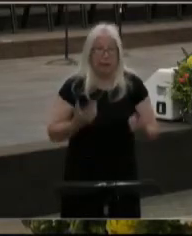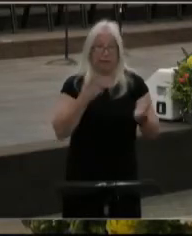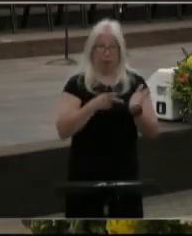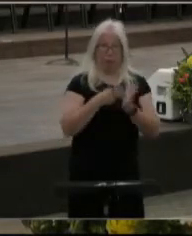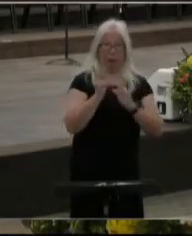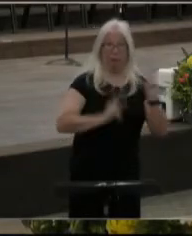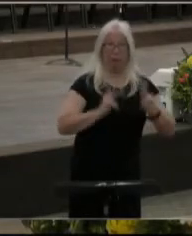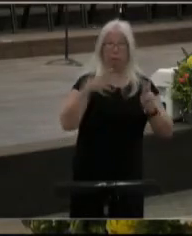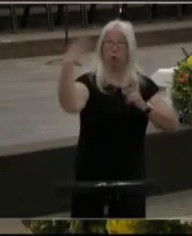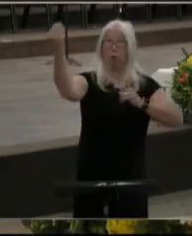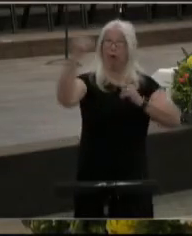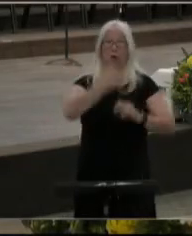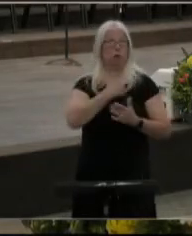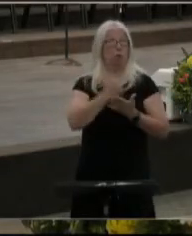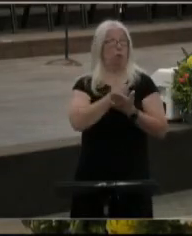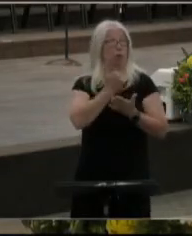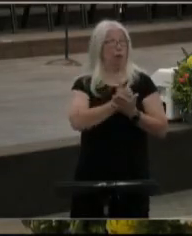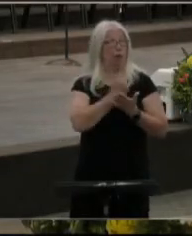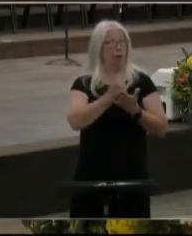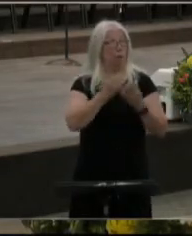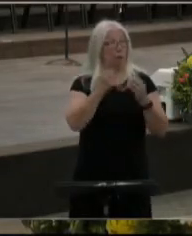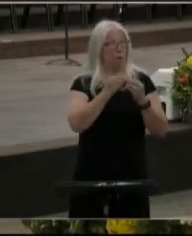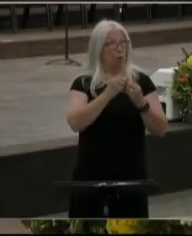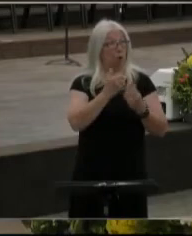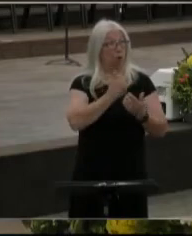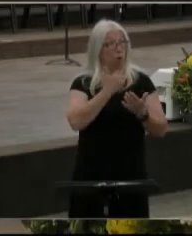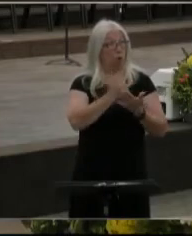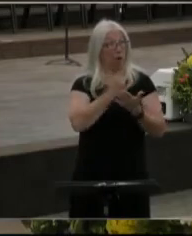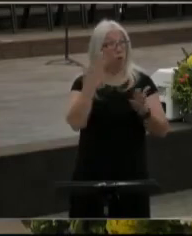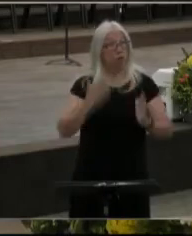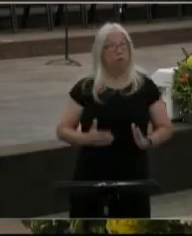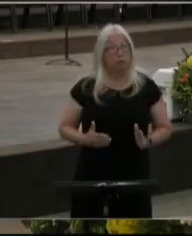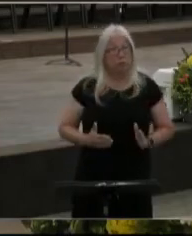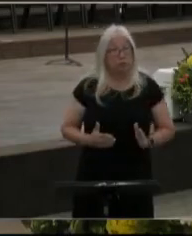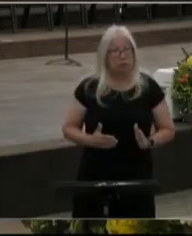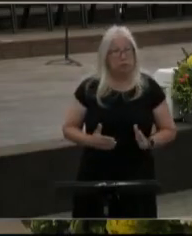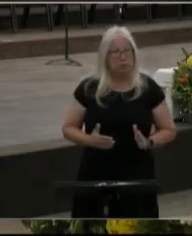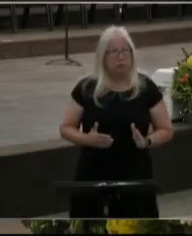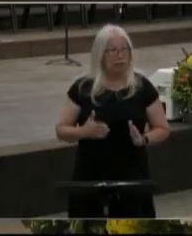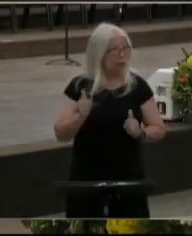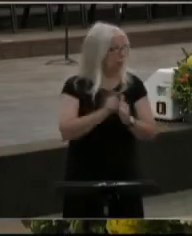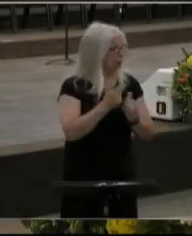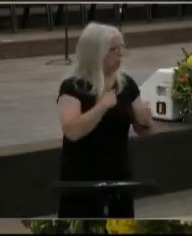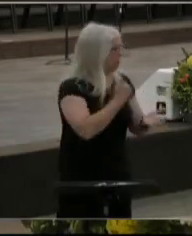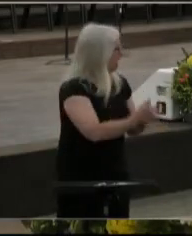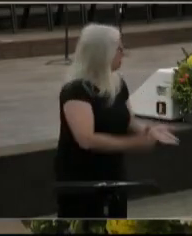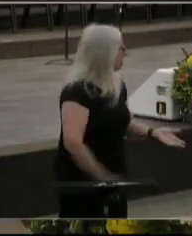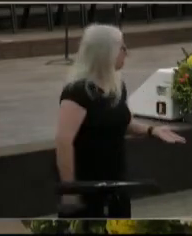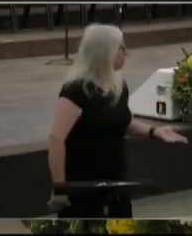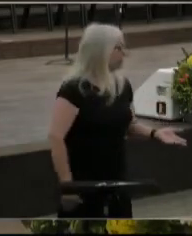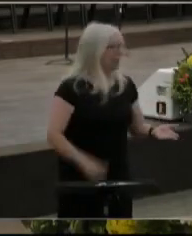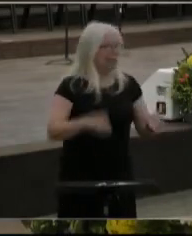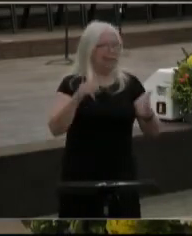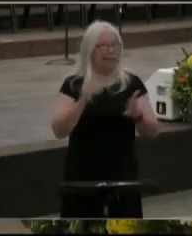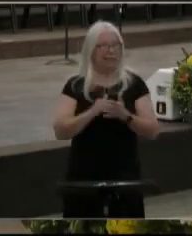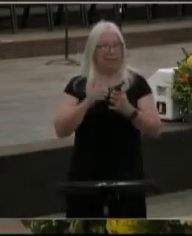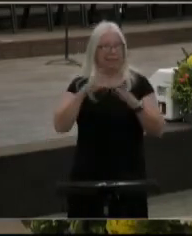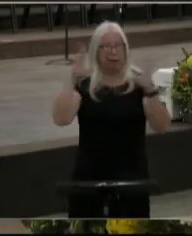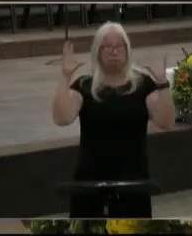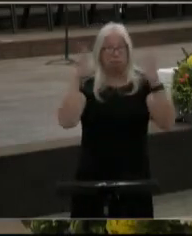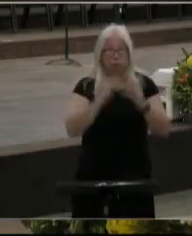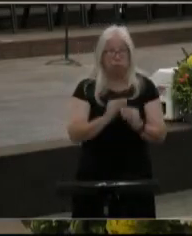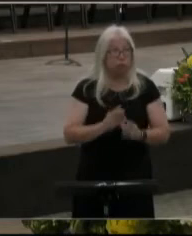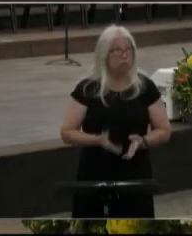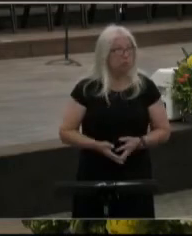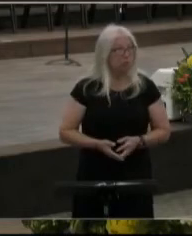paid people to go out soul winning, would there be more soul winners? And so all of a sudden, is anybody with me? Amen. It takes the air out of the room, doesn't